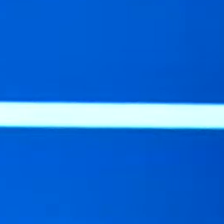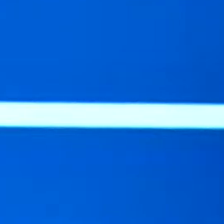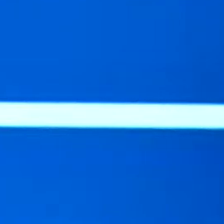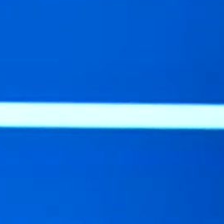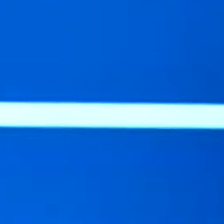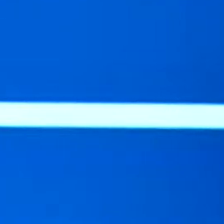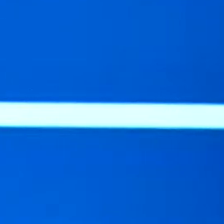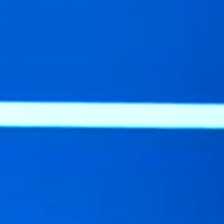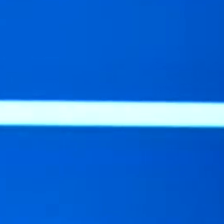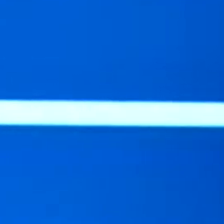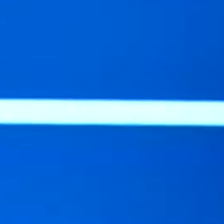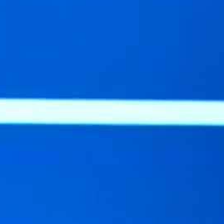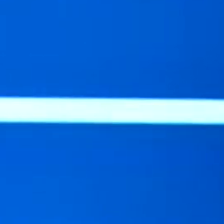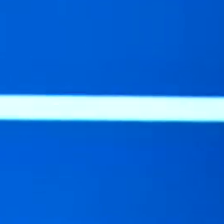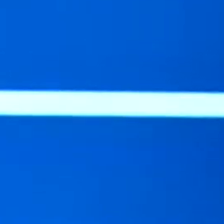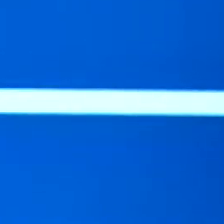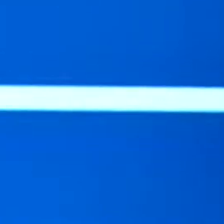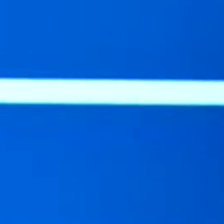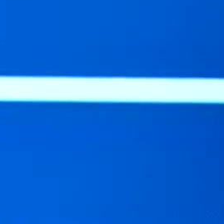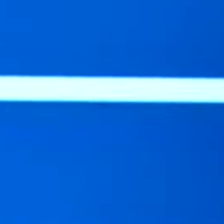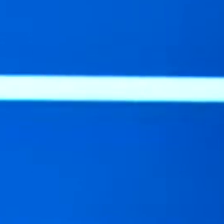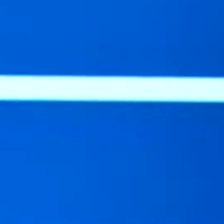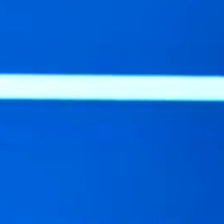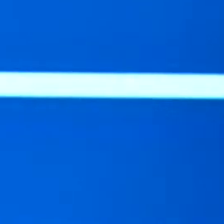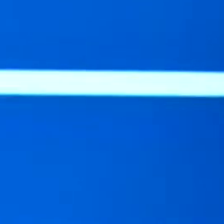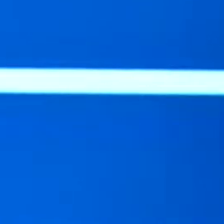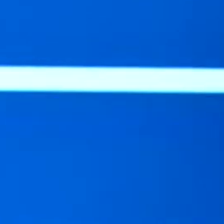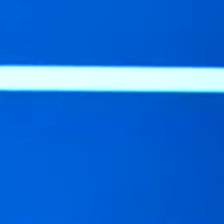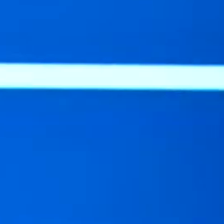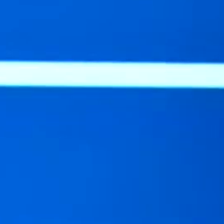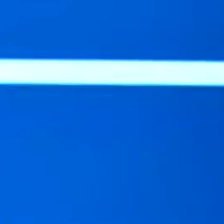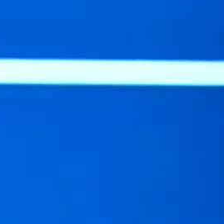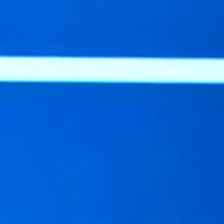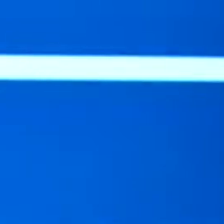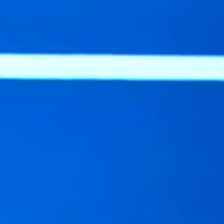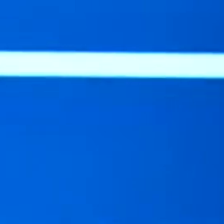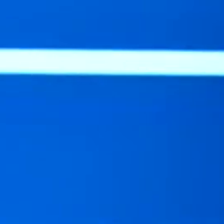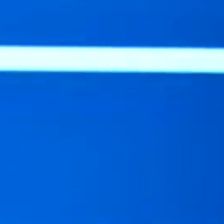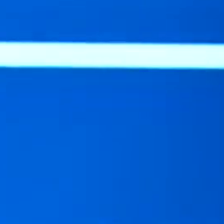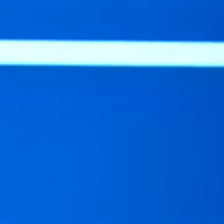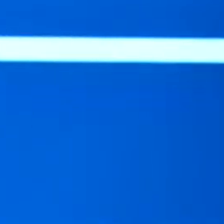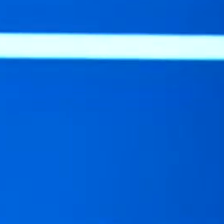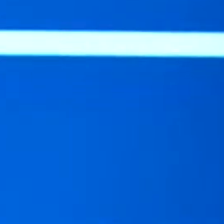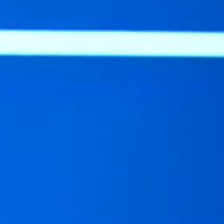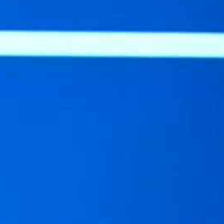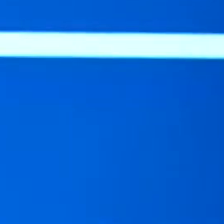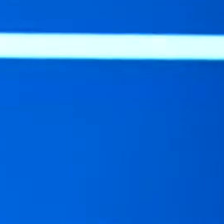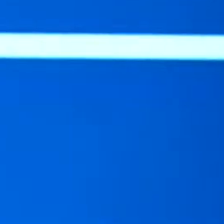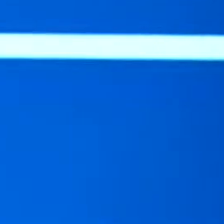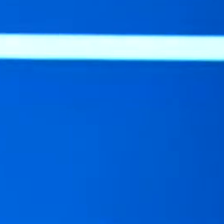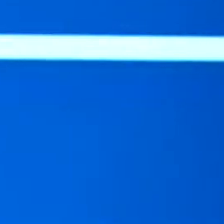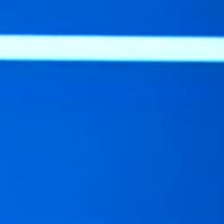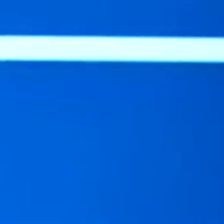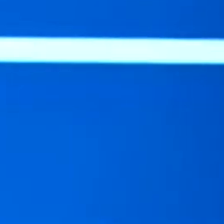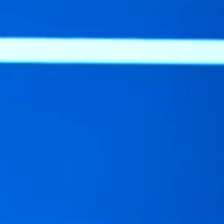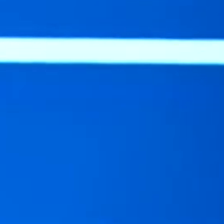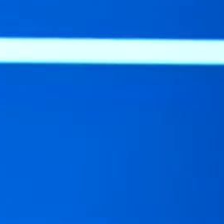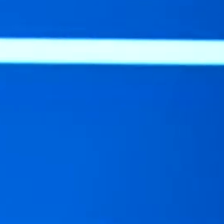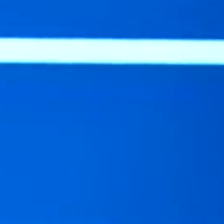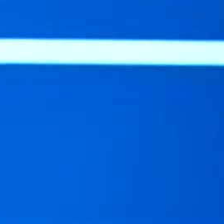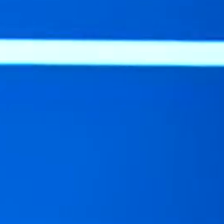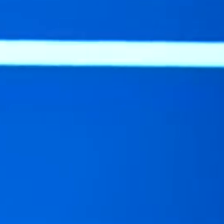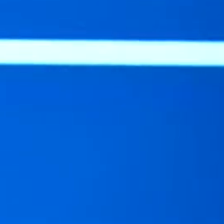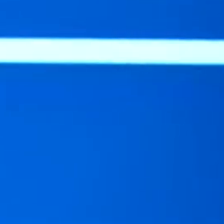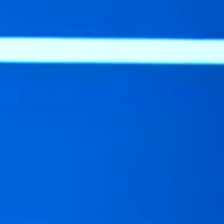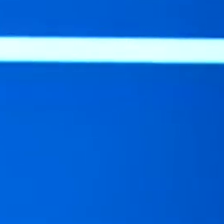presentation and an encouragement to watching our webinar. I hope this will be really